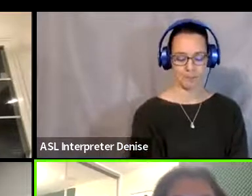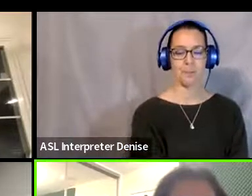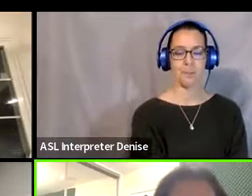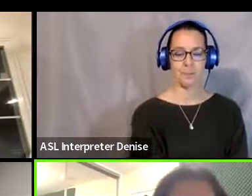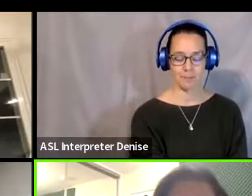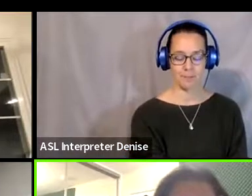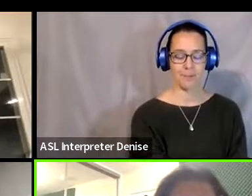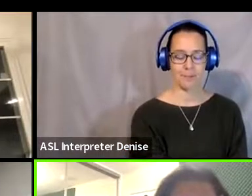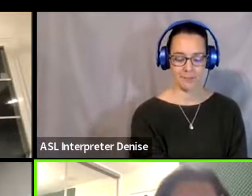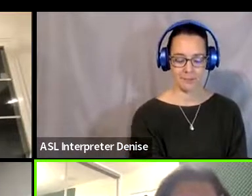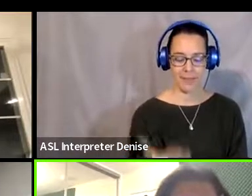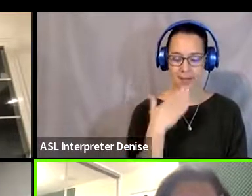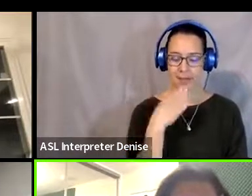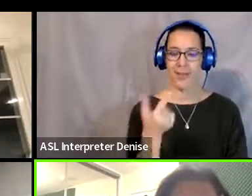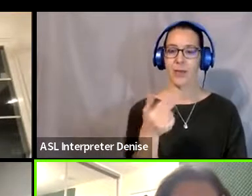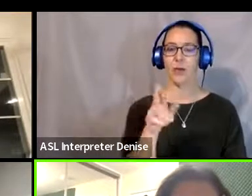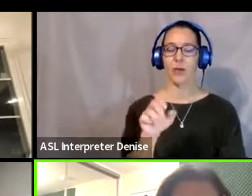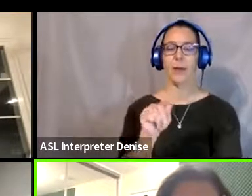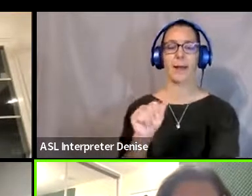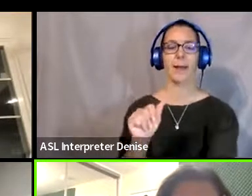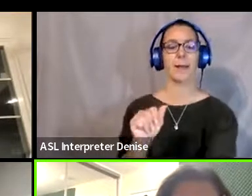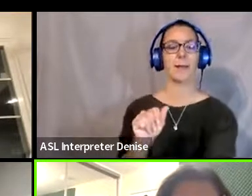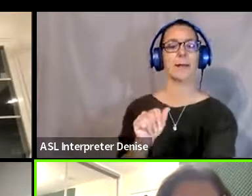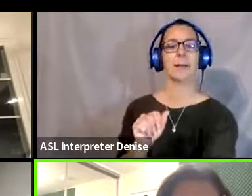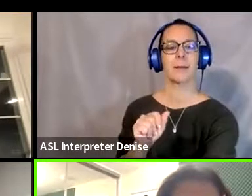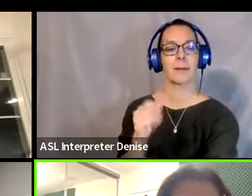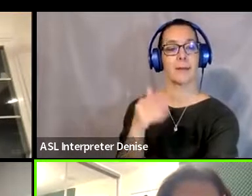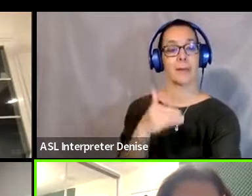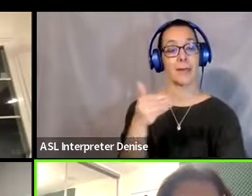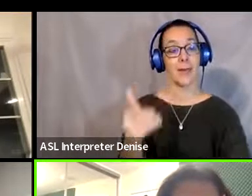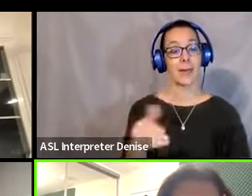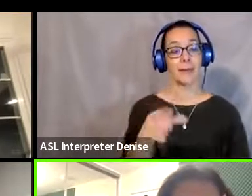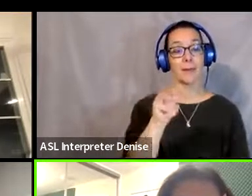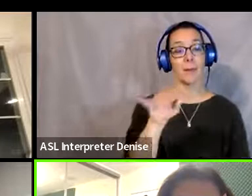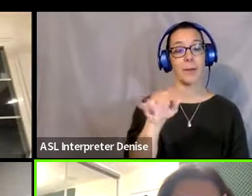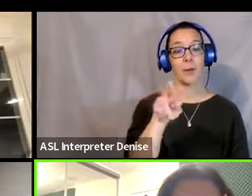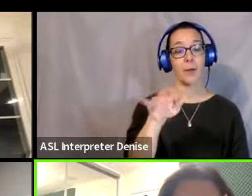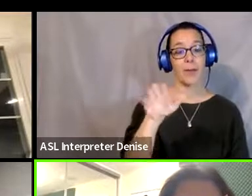Greta. I think the next one is Miriam Verduzco.